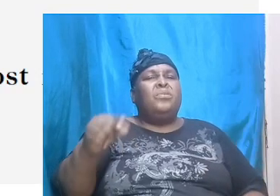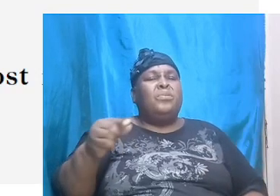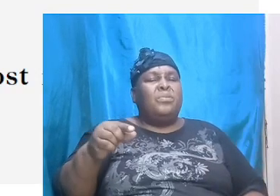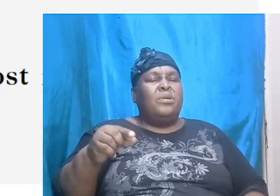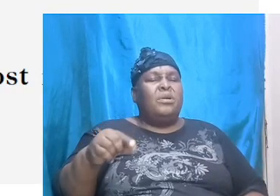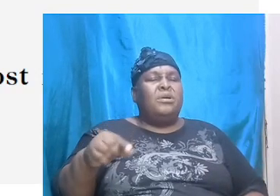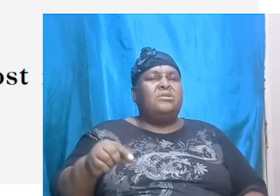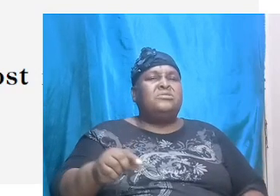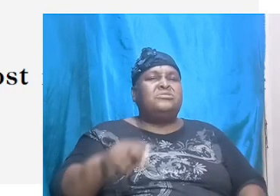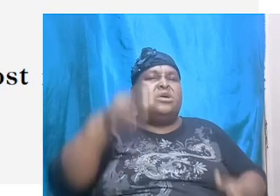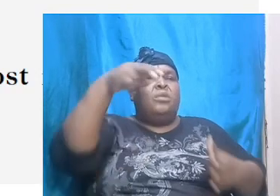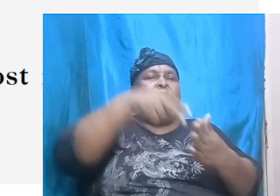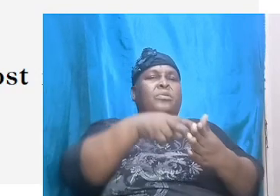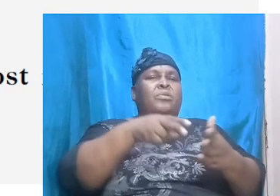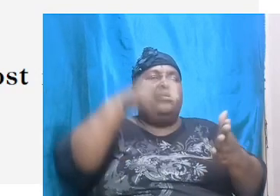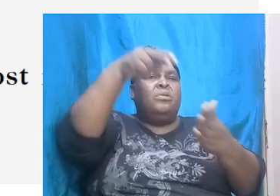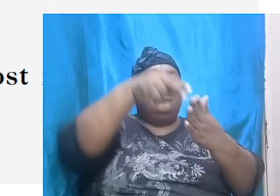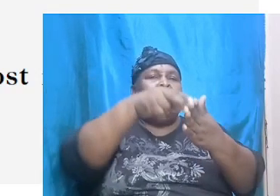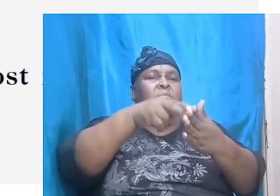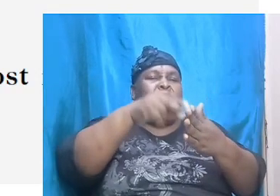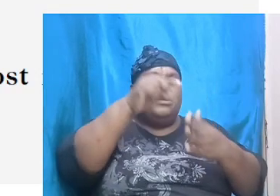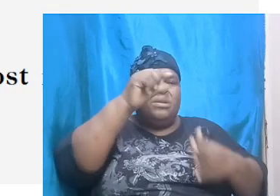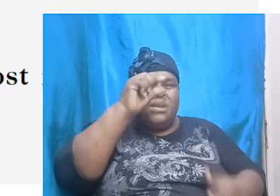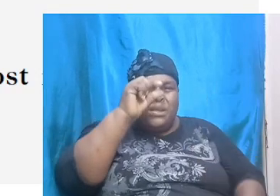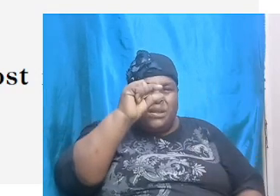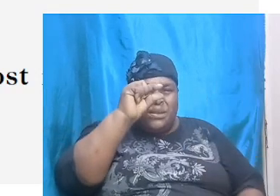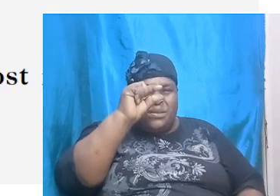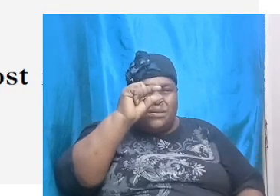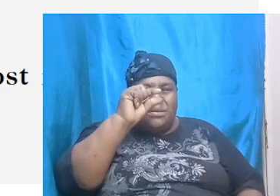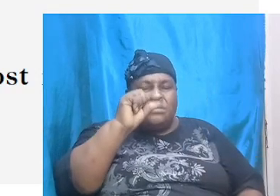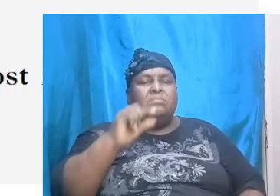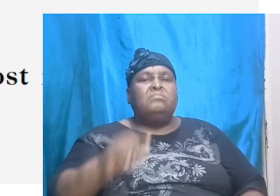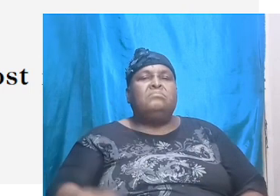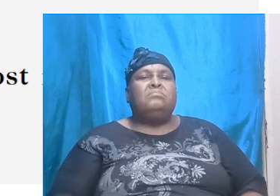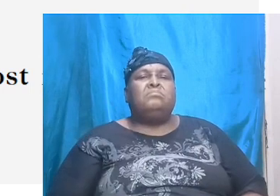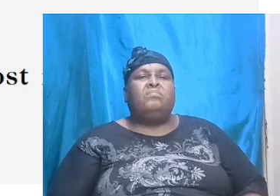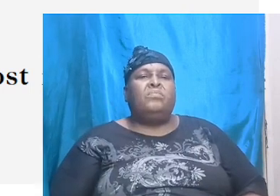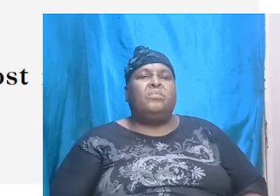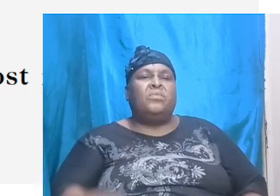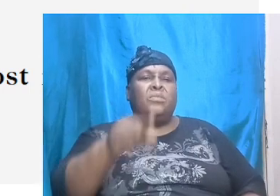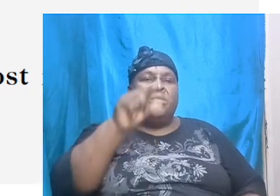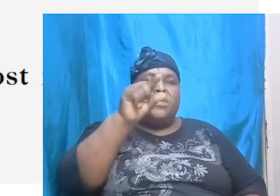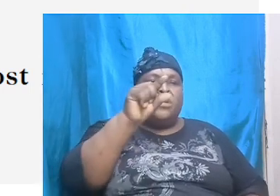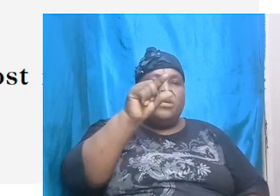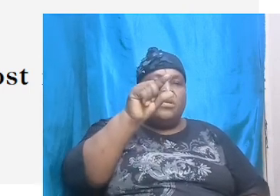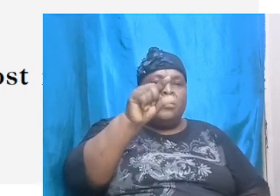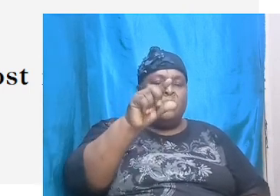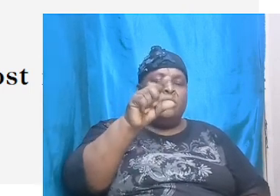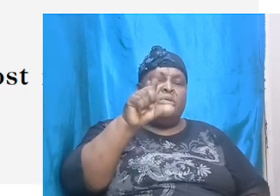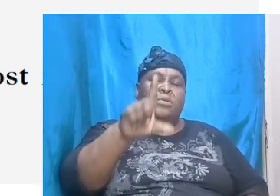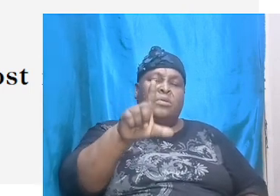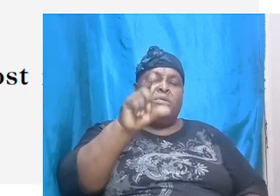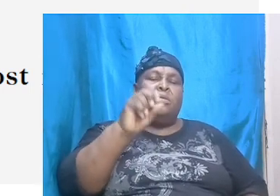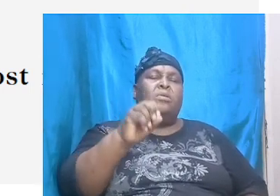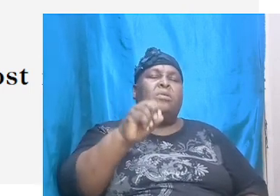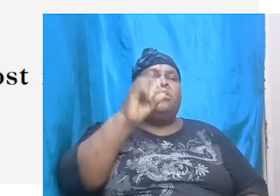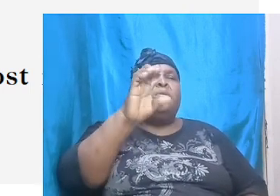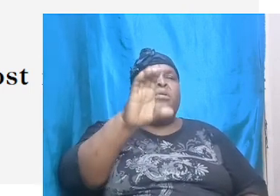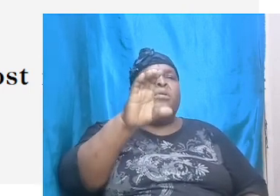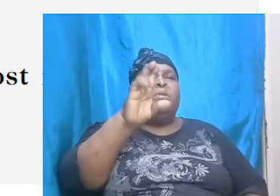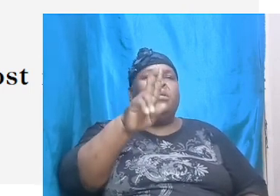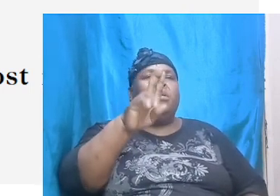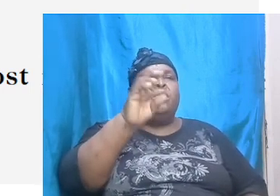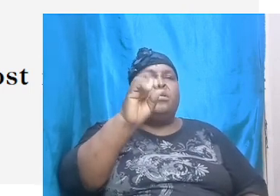than it. All right. Another thing was note about the locust is that they tend to be